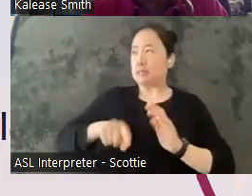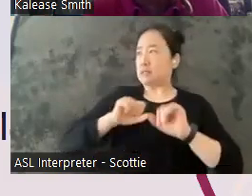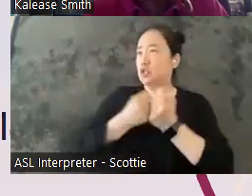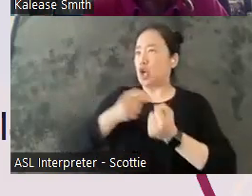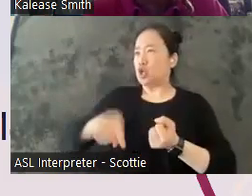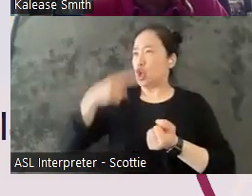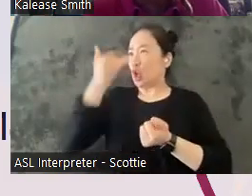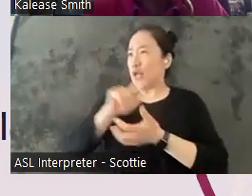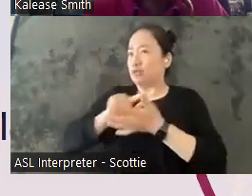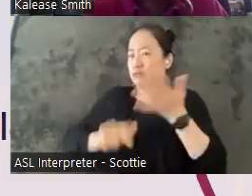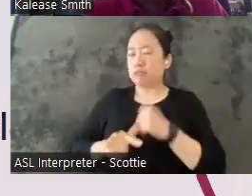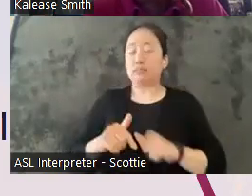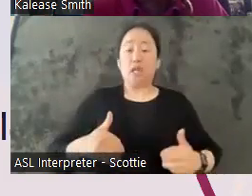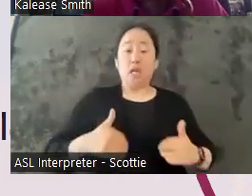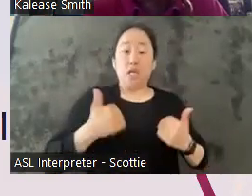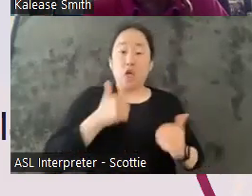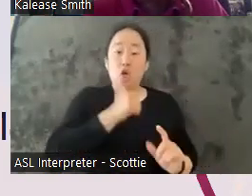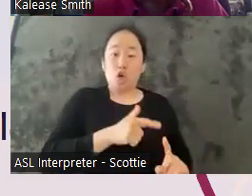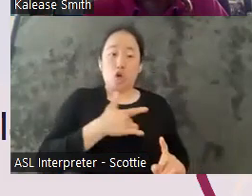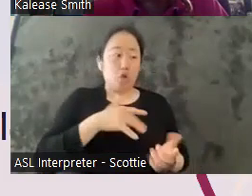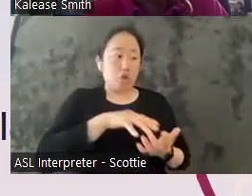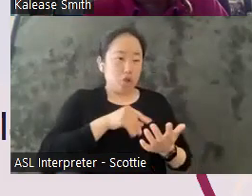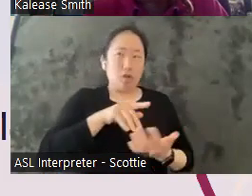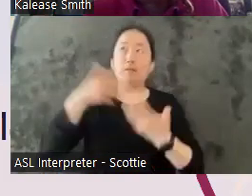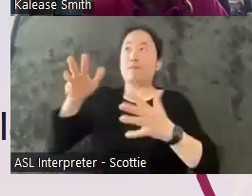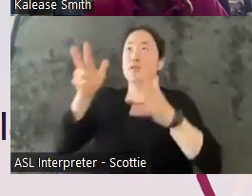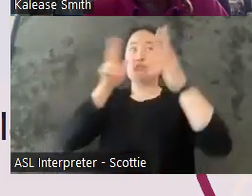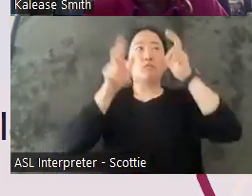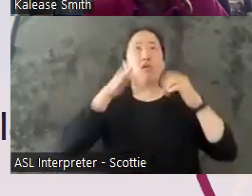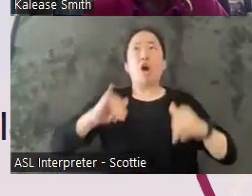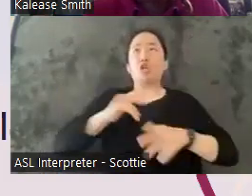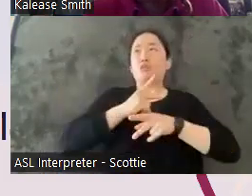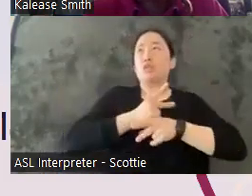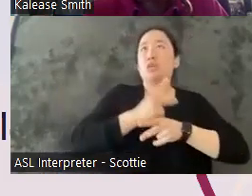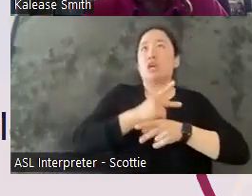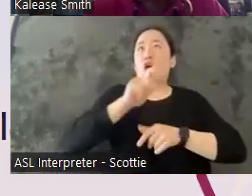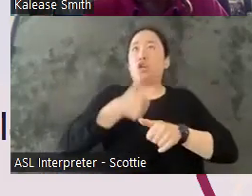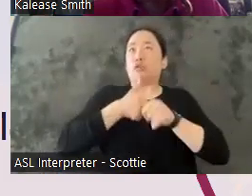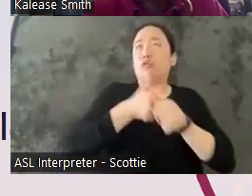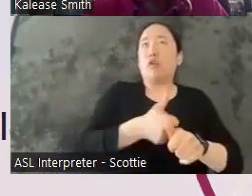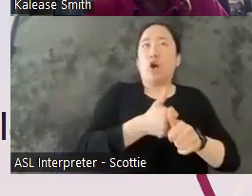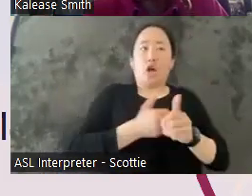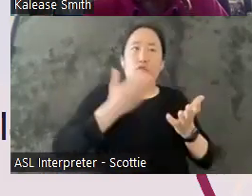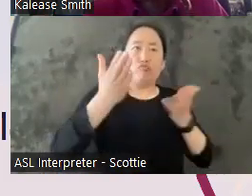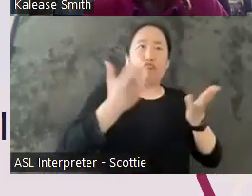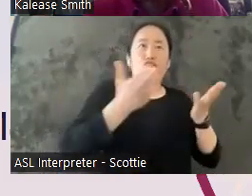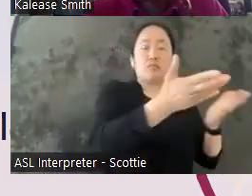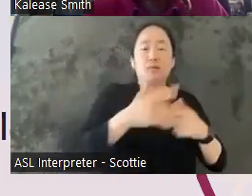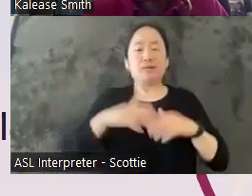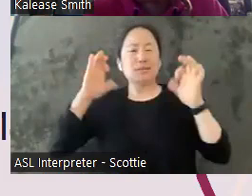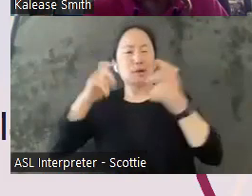be compliant and caring and service oriented, whereas young boys are really taught to be socialized to be